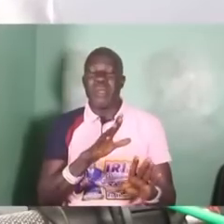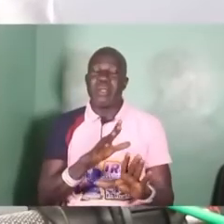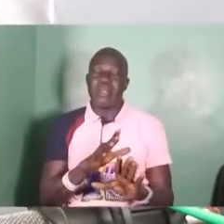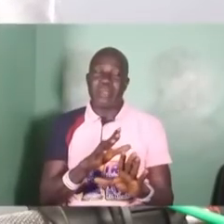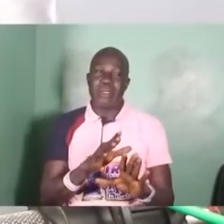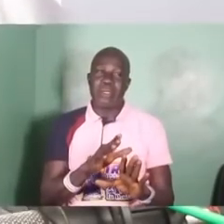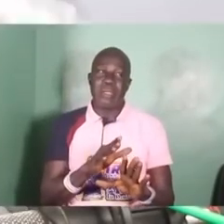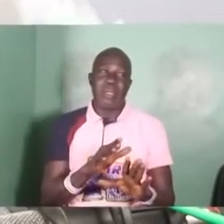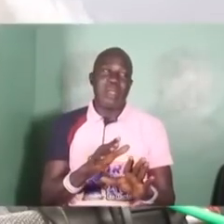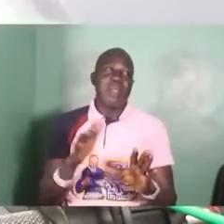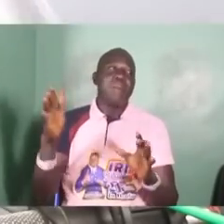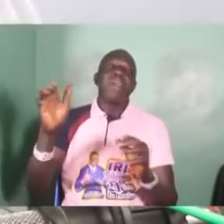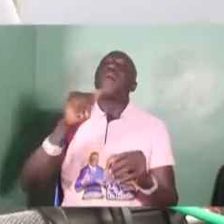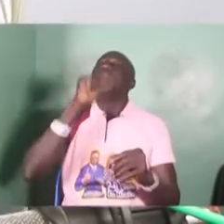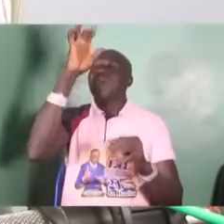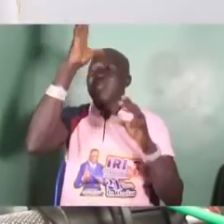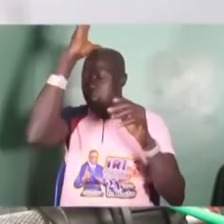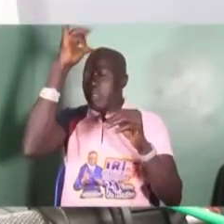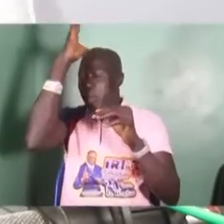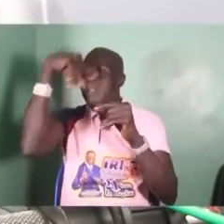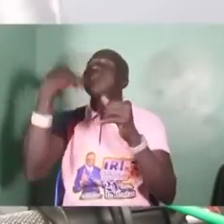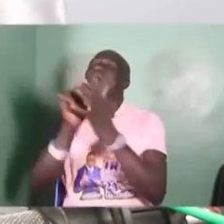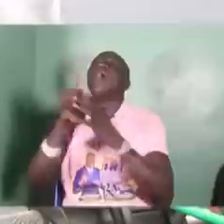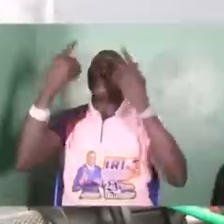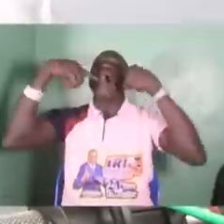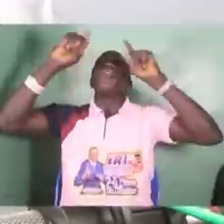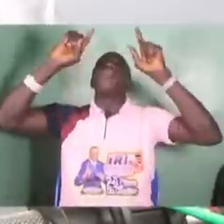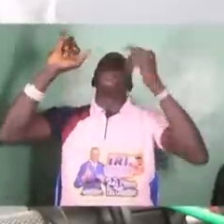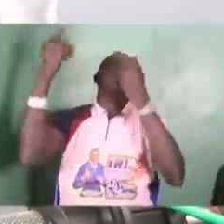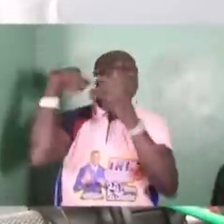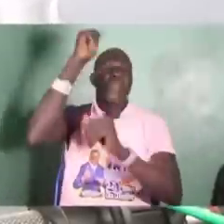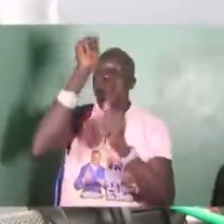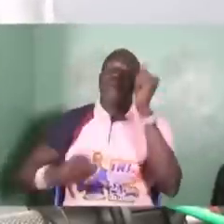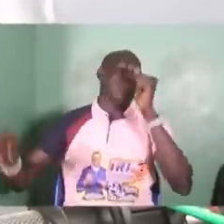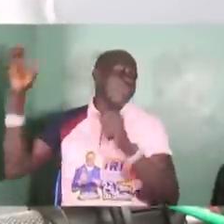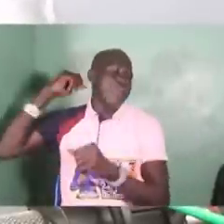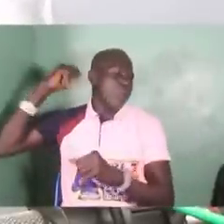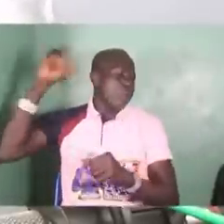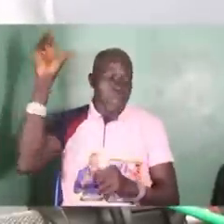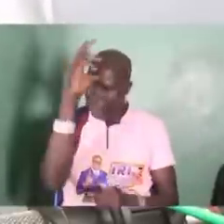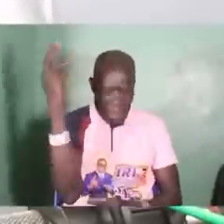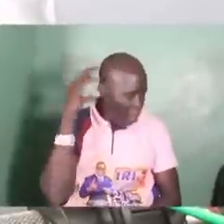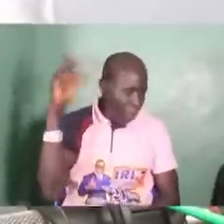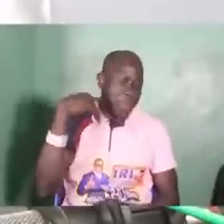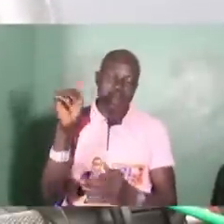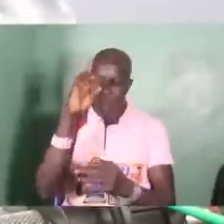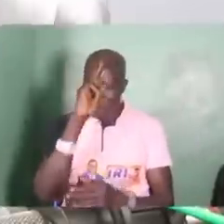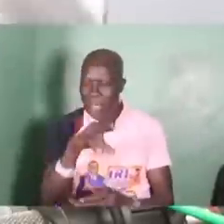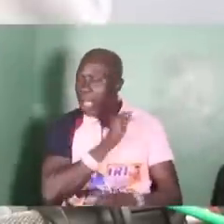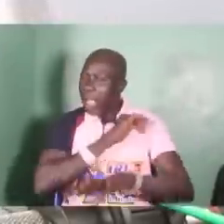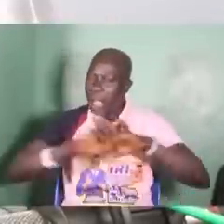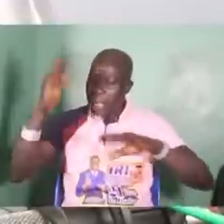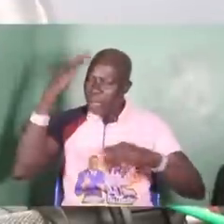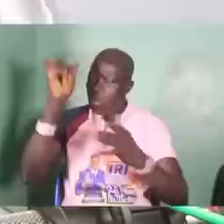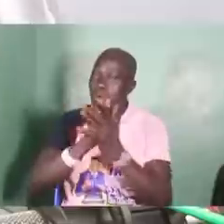Jesus. Amen. In the name of Jesus. Amen. The voice of God is powerful. The Lord